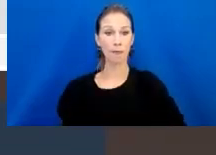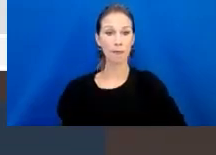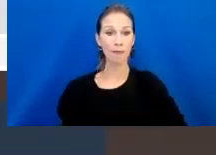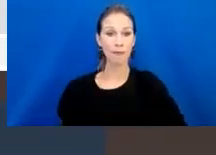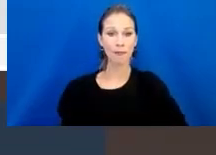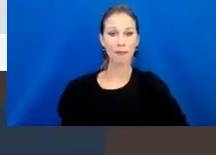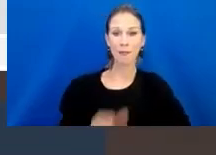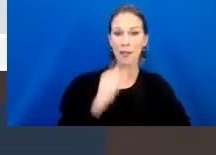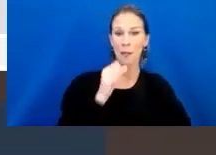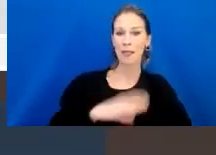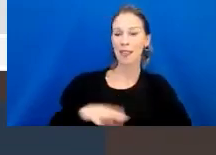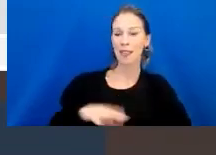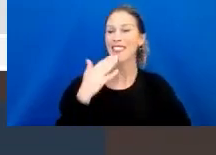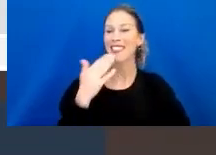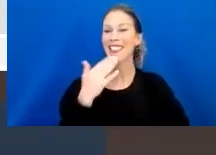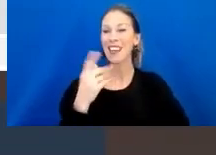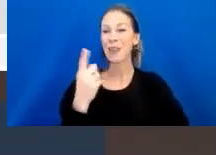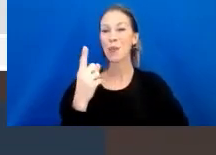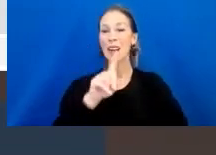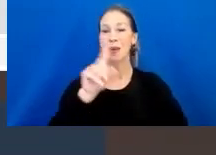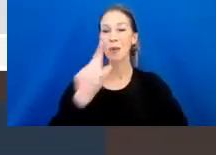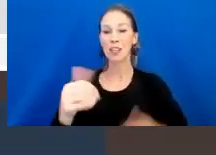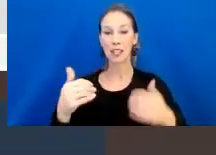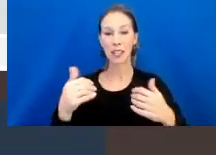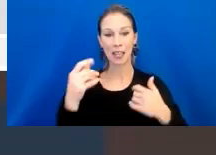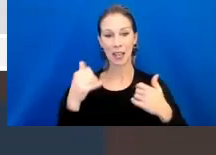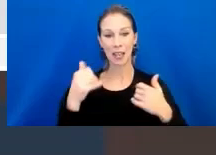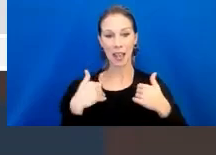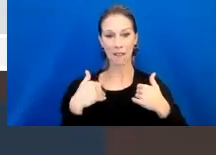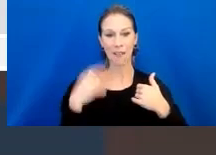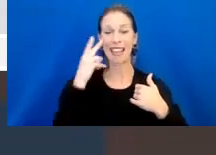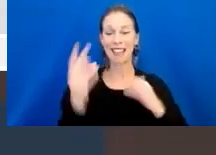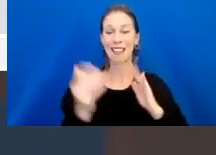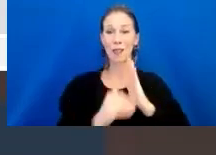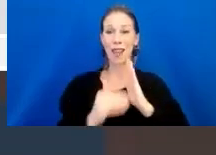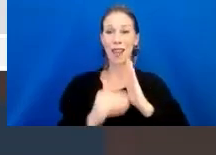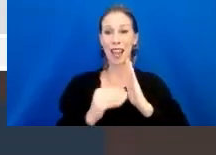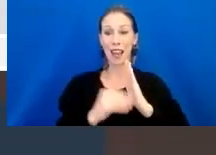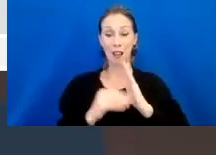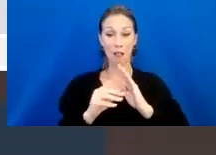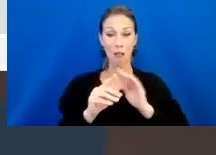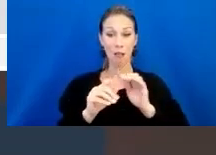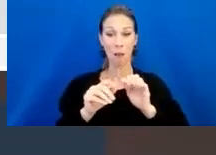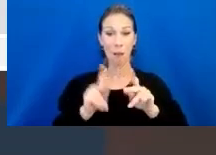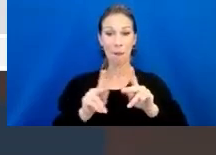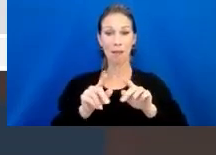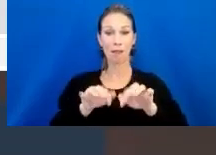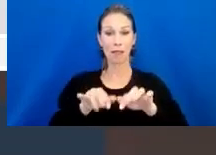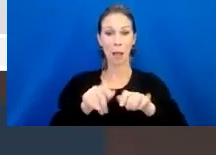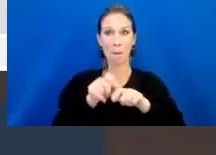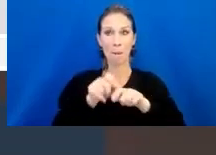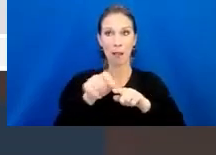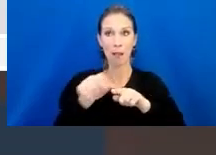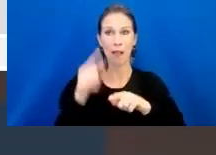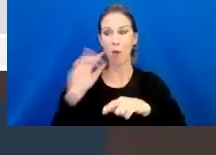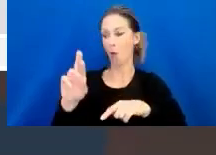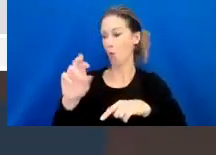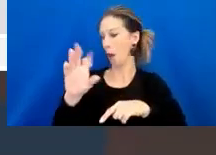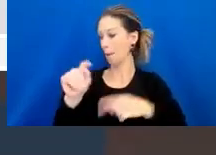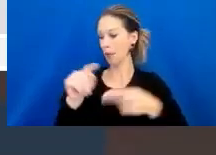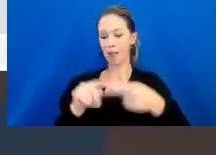Thanks, Rachel. One question I do keep seeing, and this is one I believe for Robert and Felice, is just there are a lot